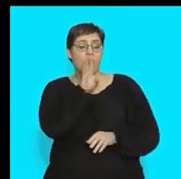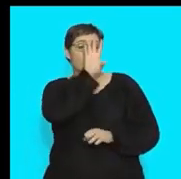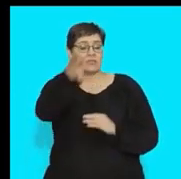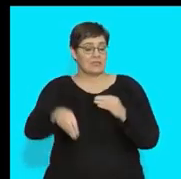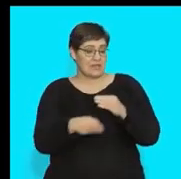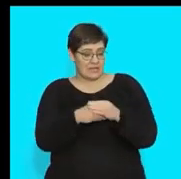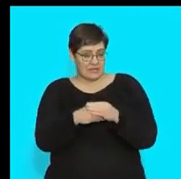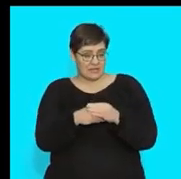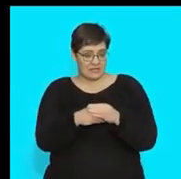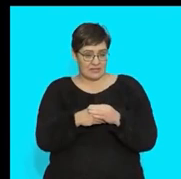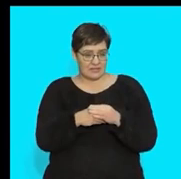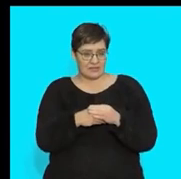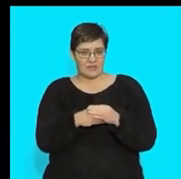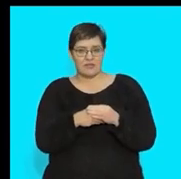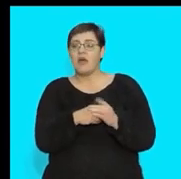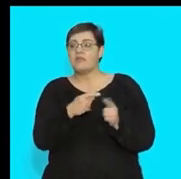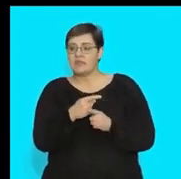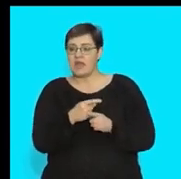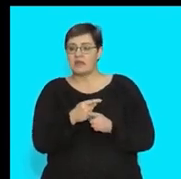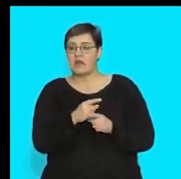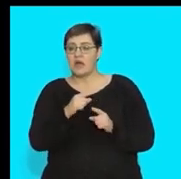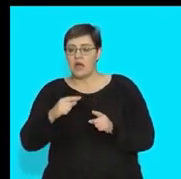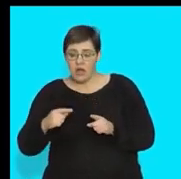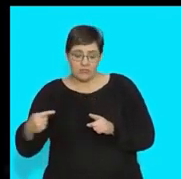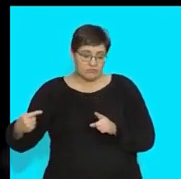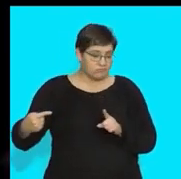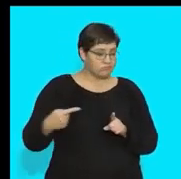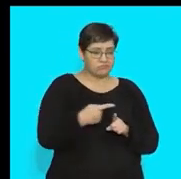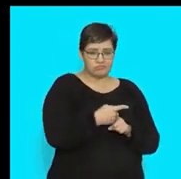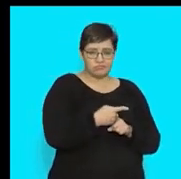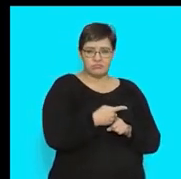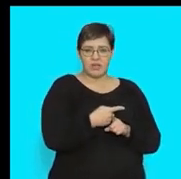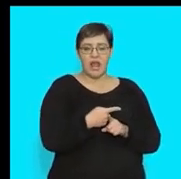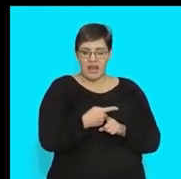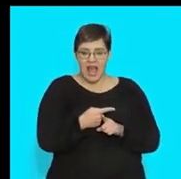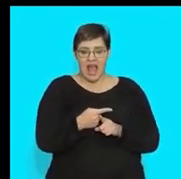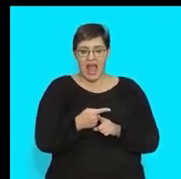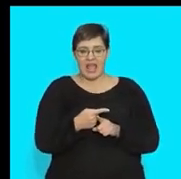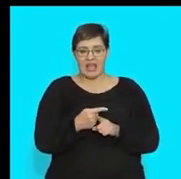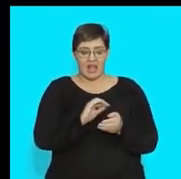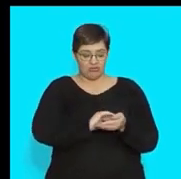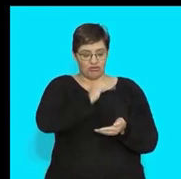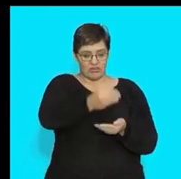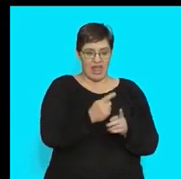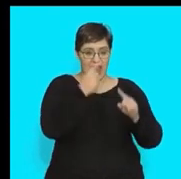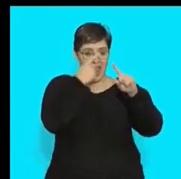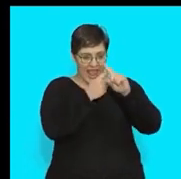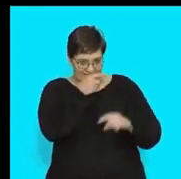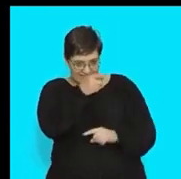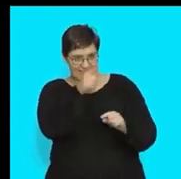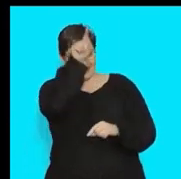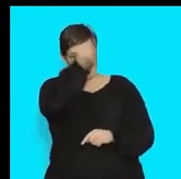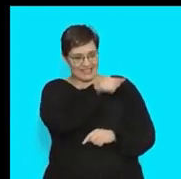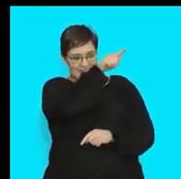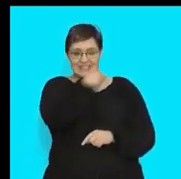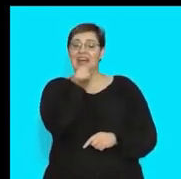come in, it must move all the way. Guys, it's a treasure map. X marks the